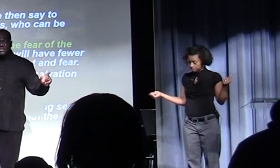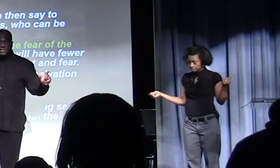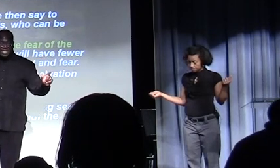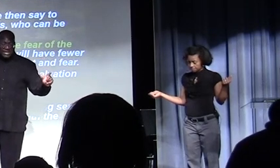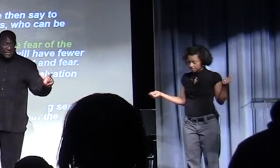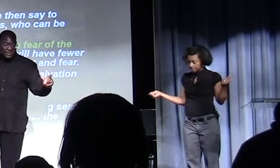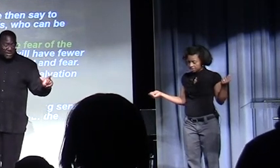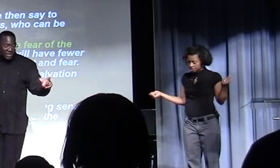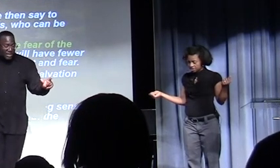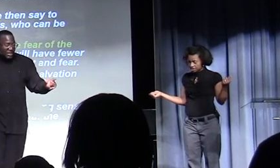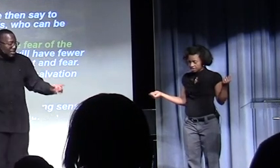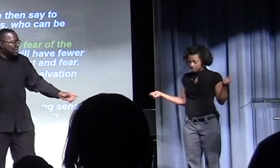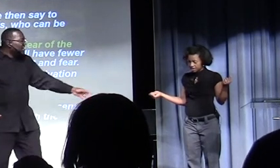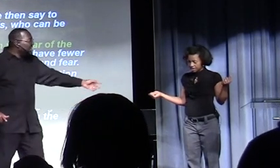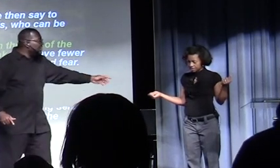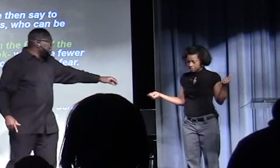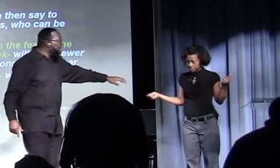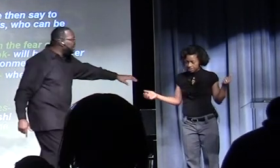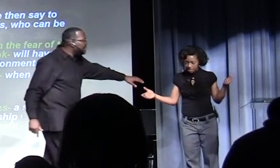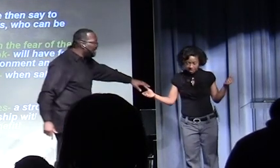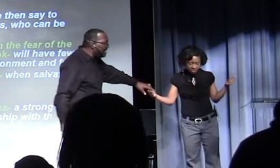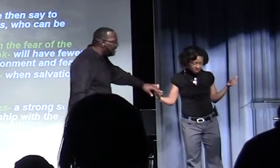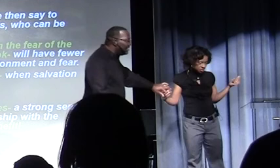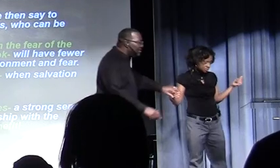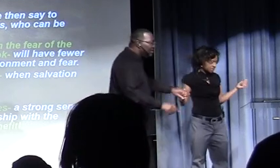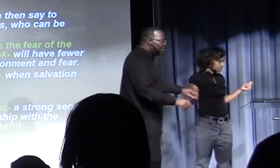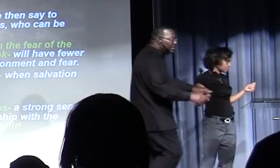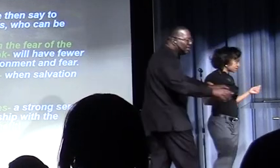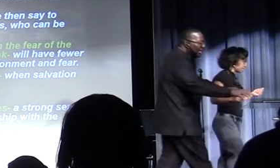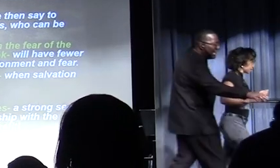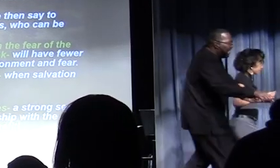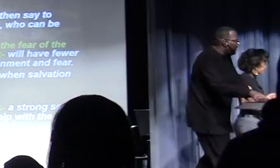In Jesus' name. In Jesus' name.